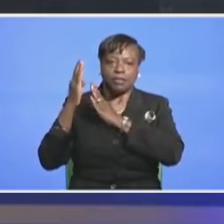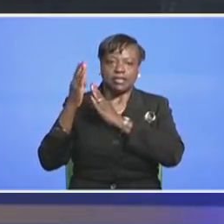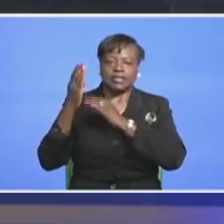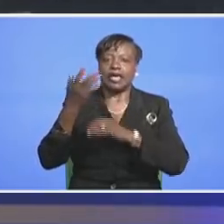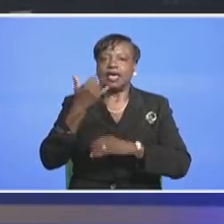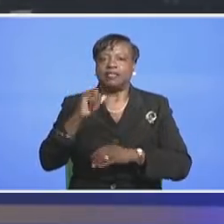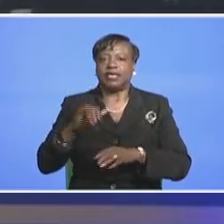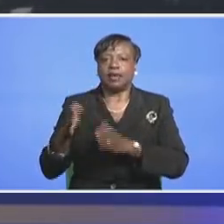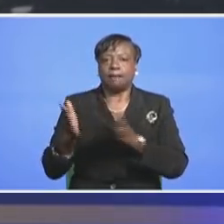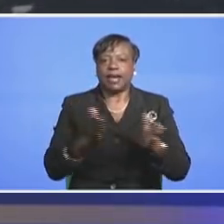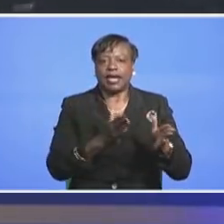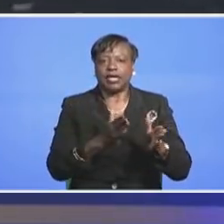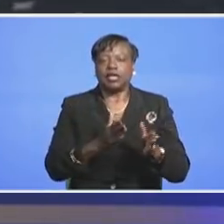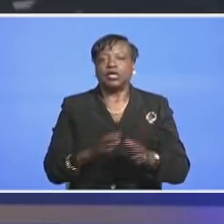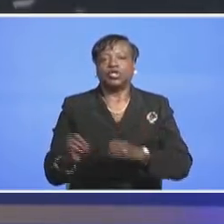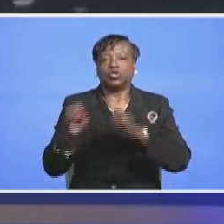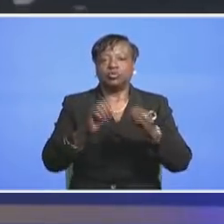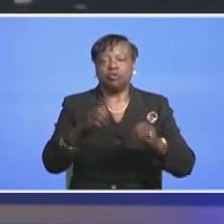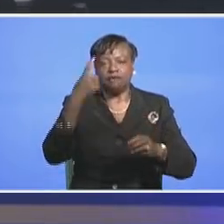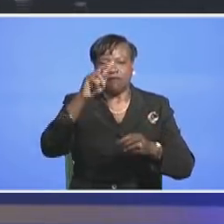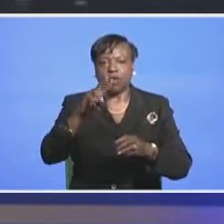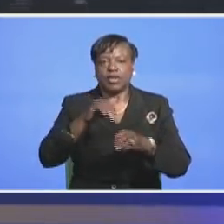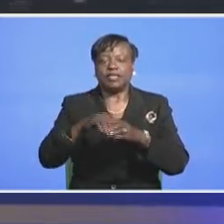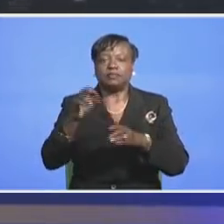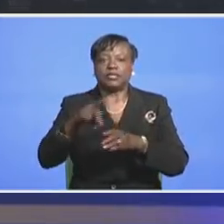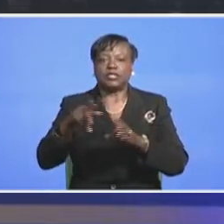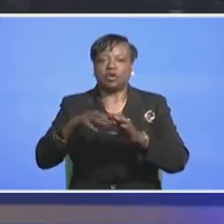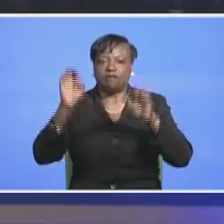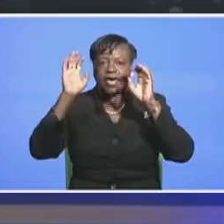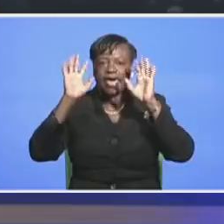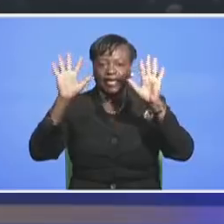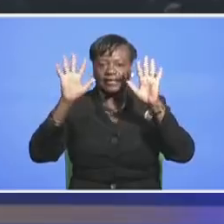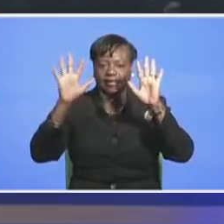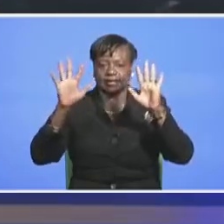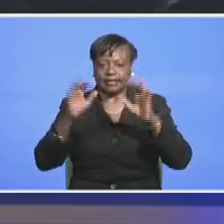move forward in the pursuit of excellence.